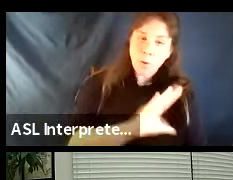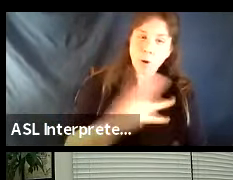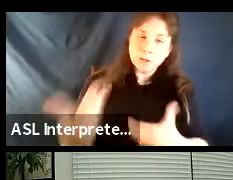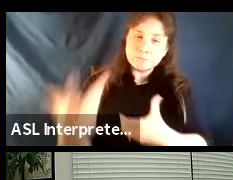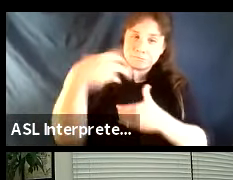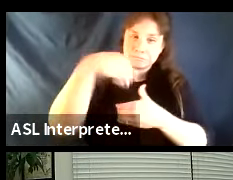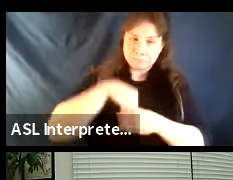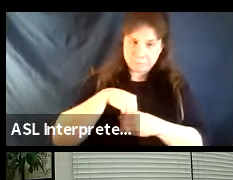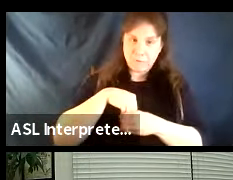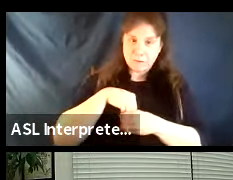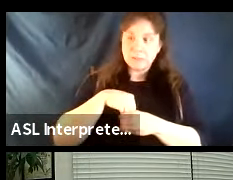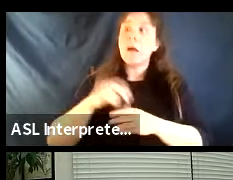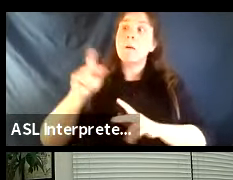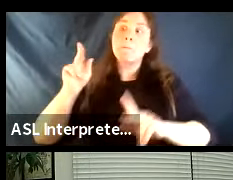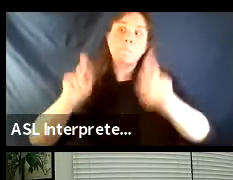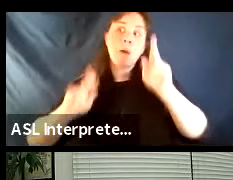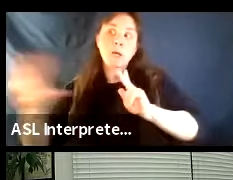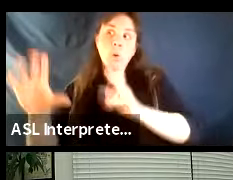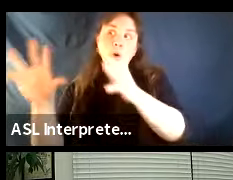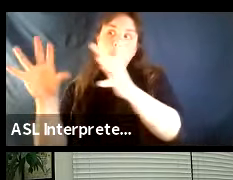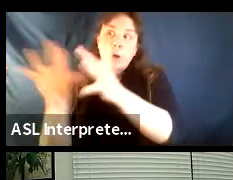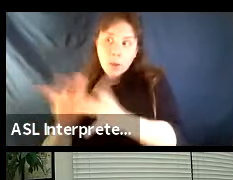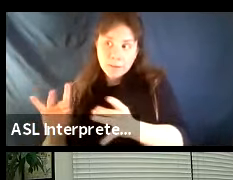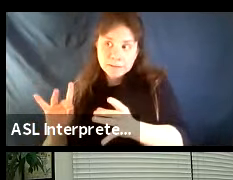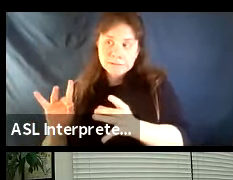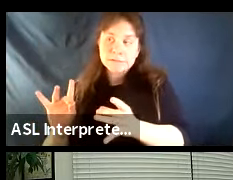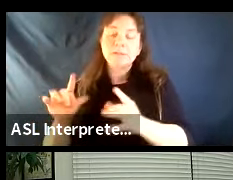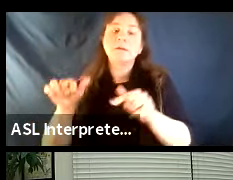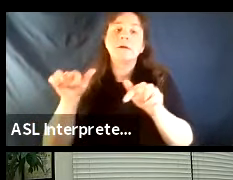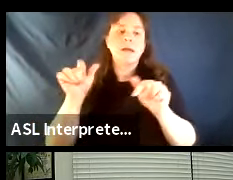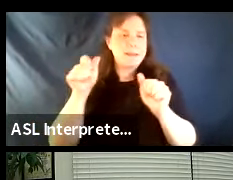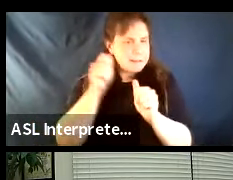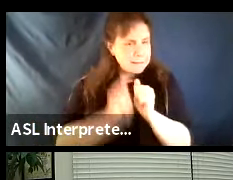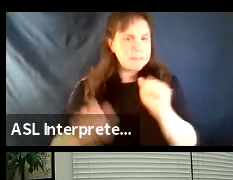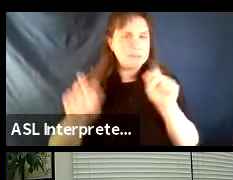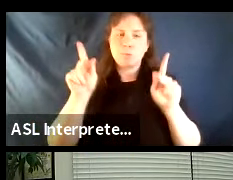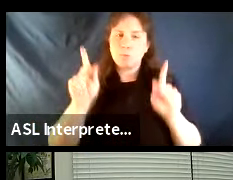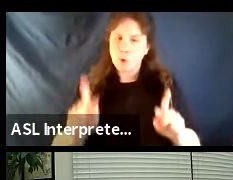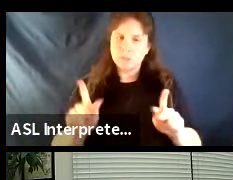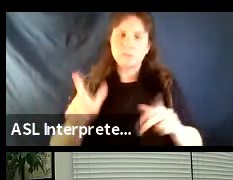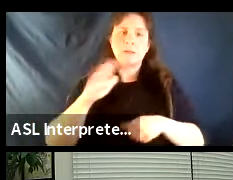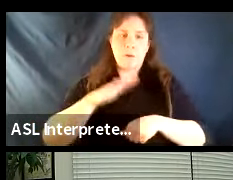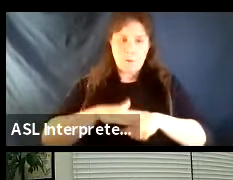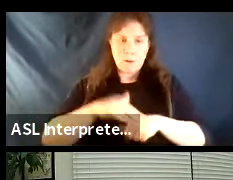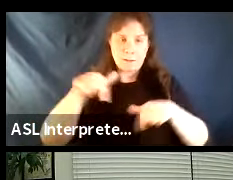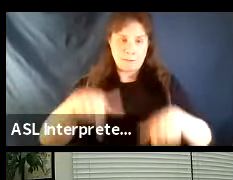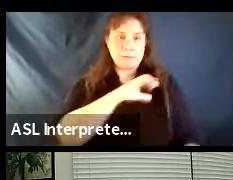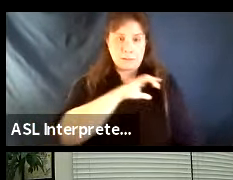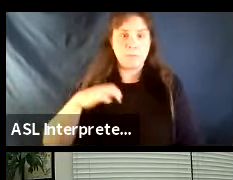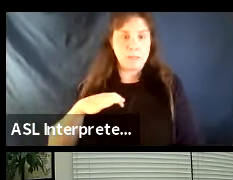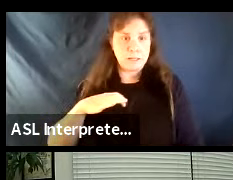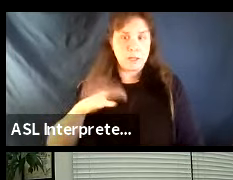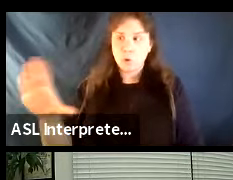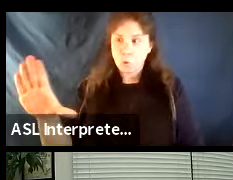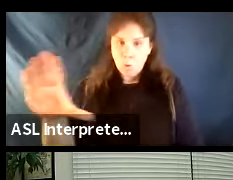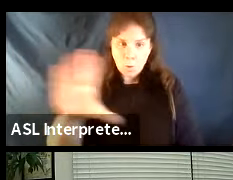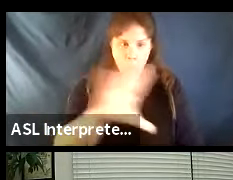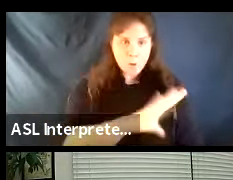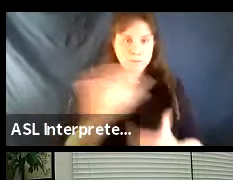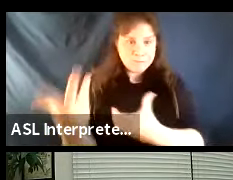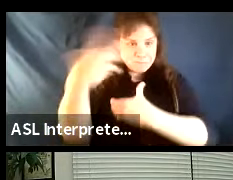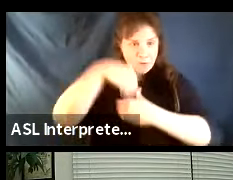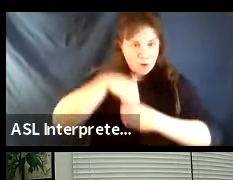of the public through public comment and the engagement of every single member of this committee, is